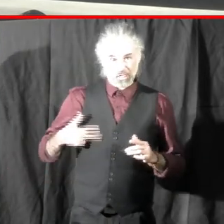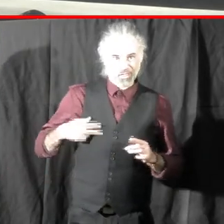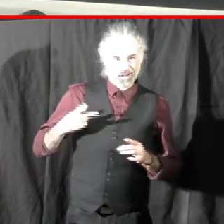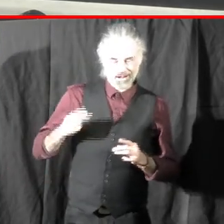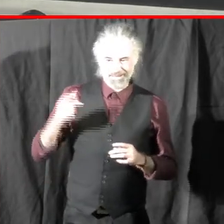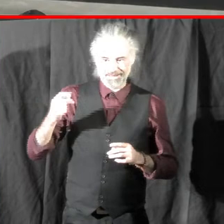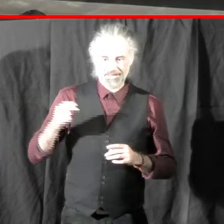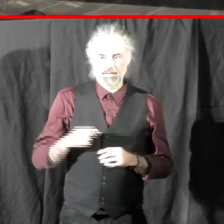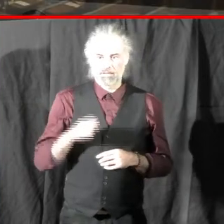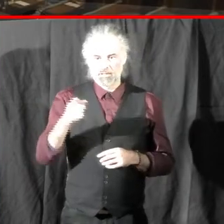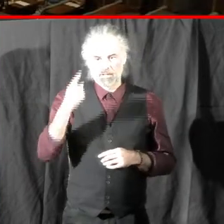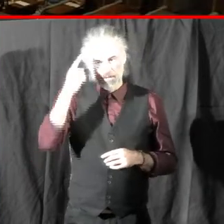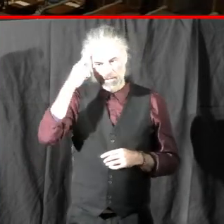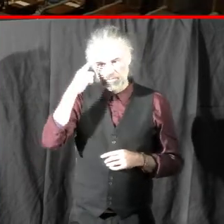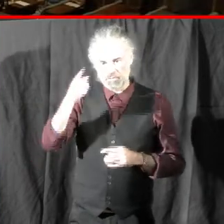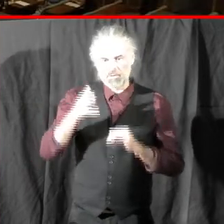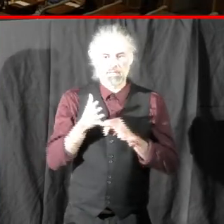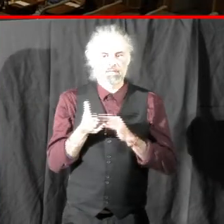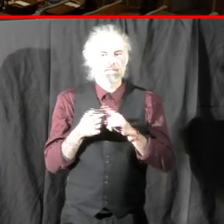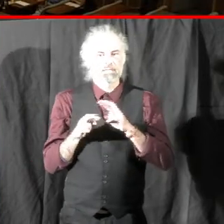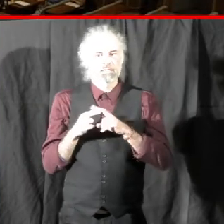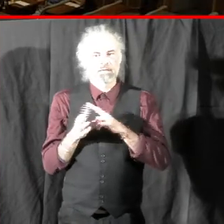here.